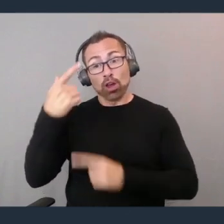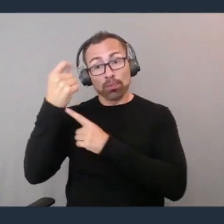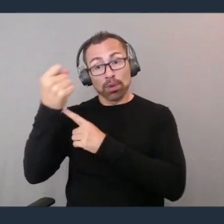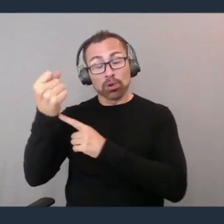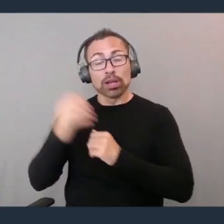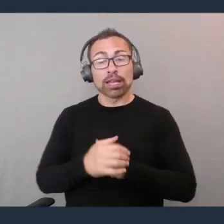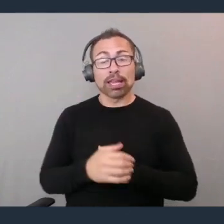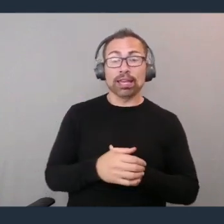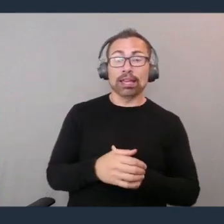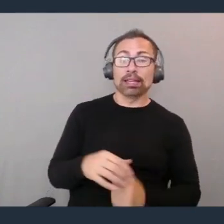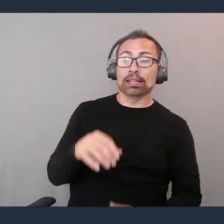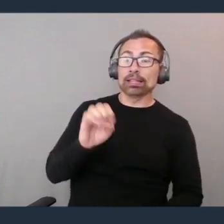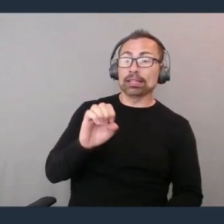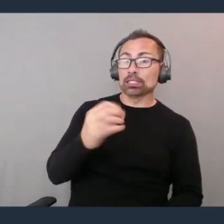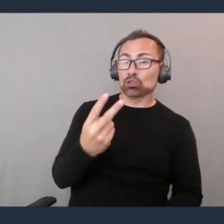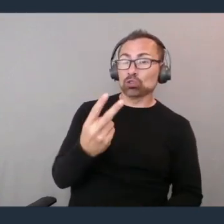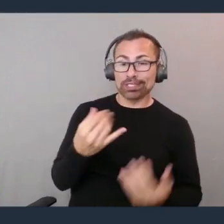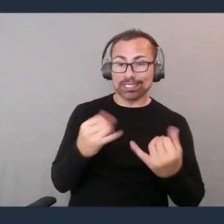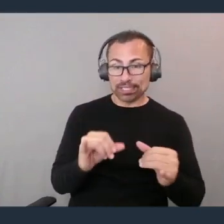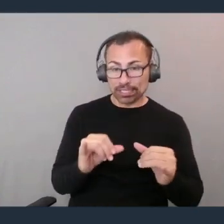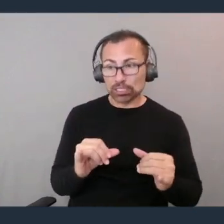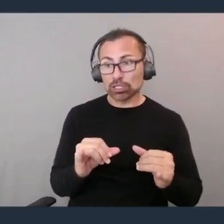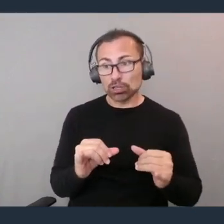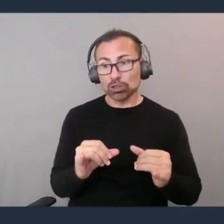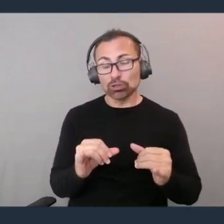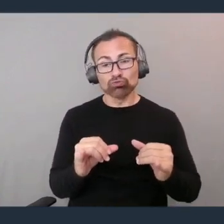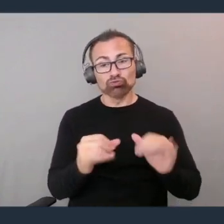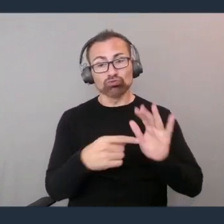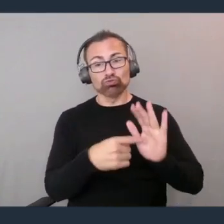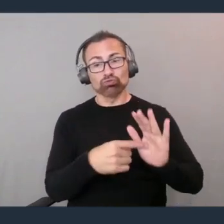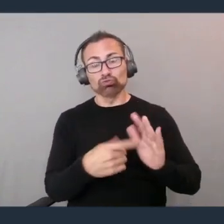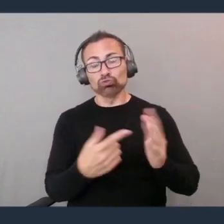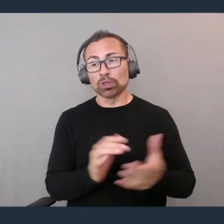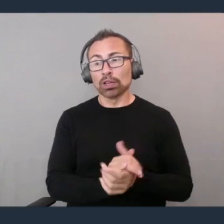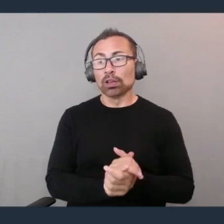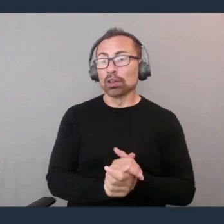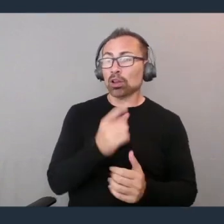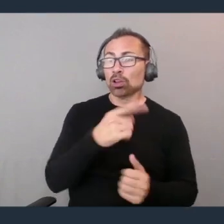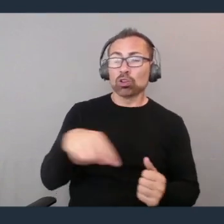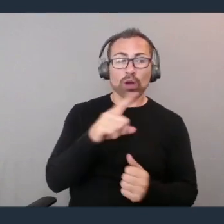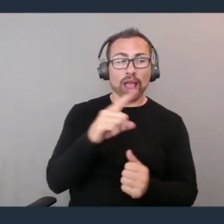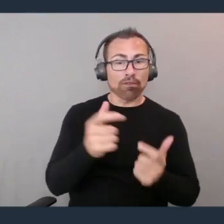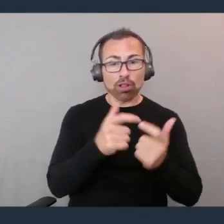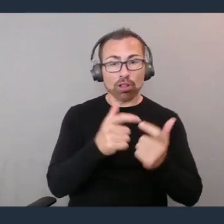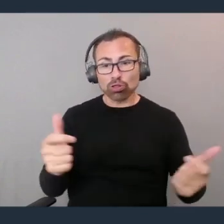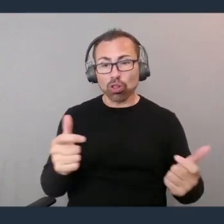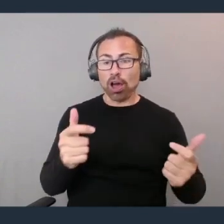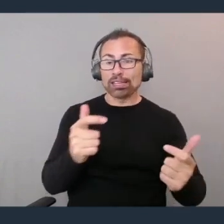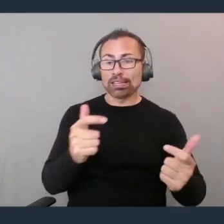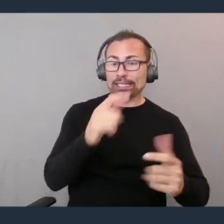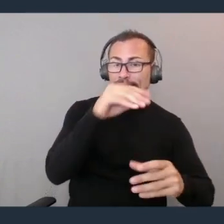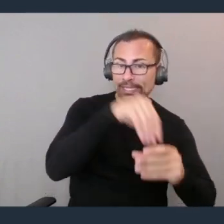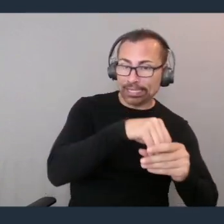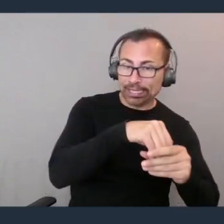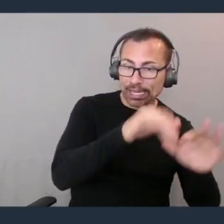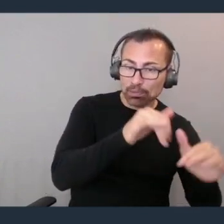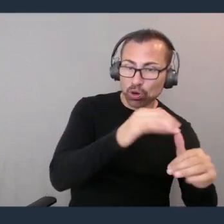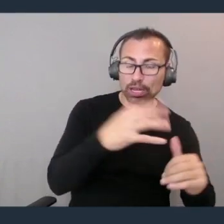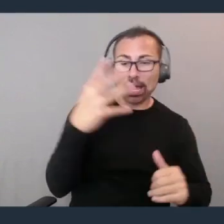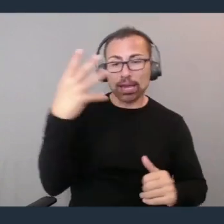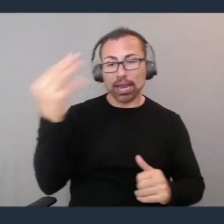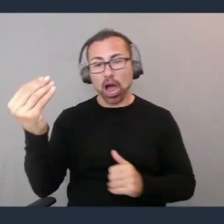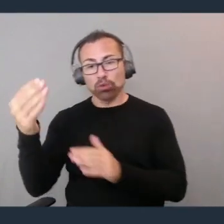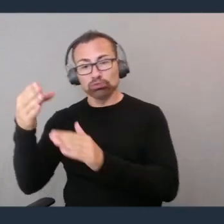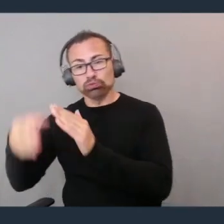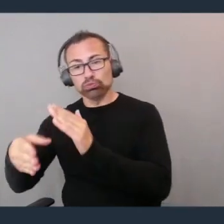we're delivering 300 tokens per second on large input and output sequences for some of these really large language models.